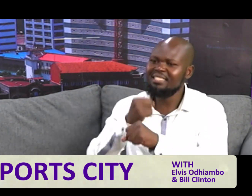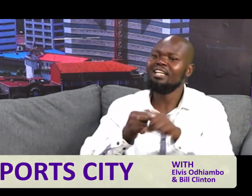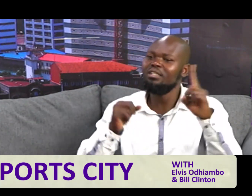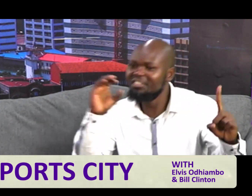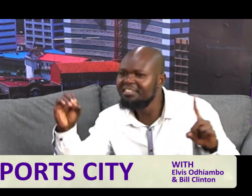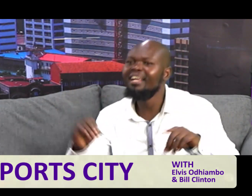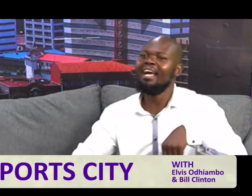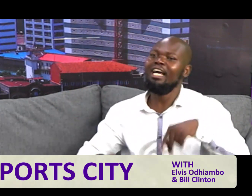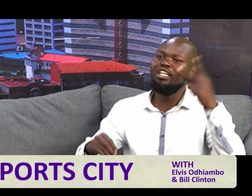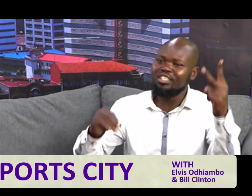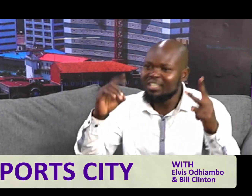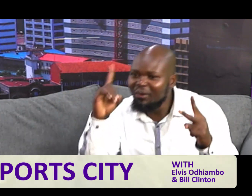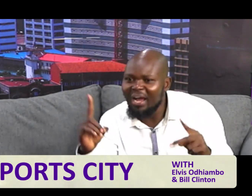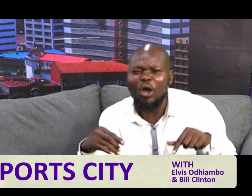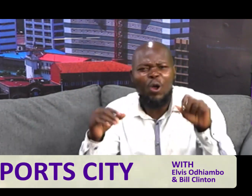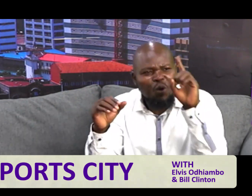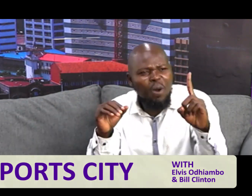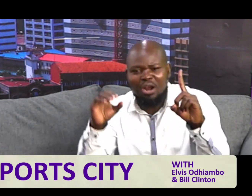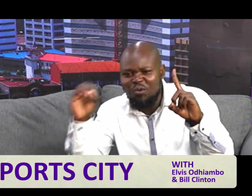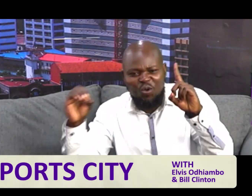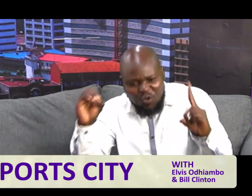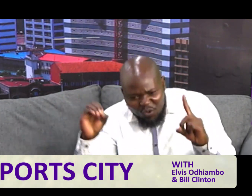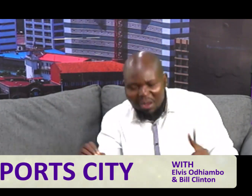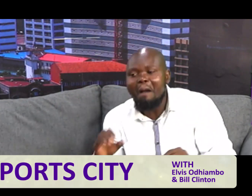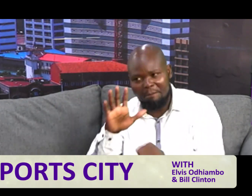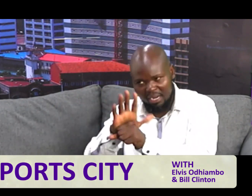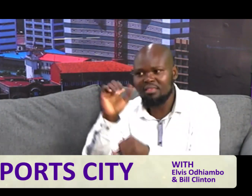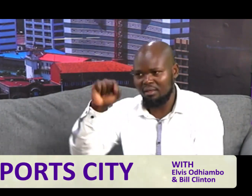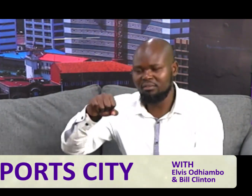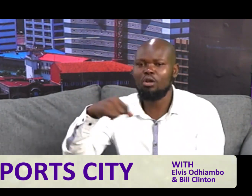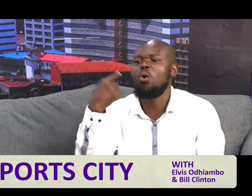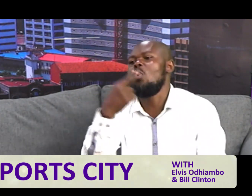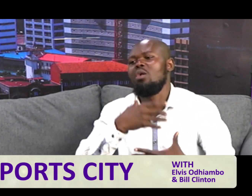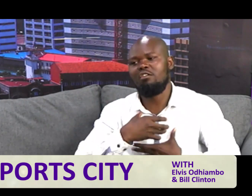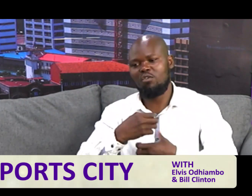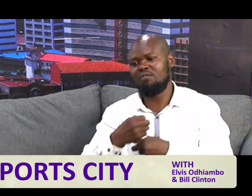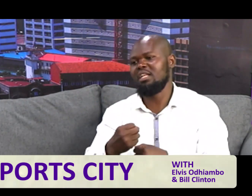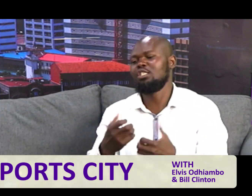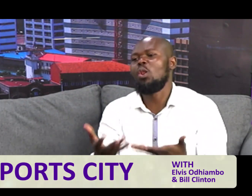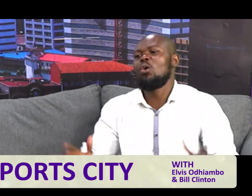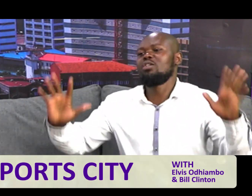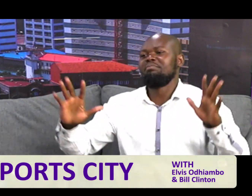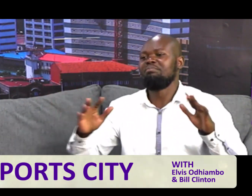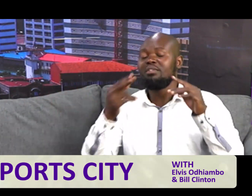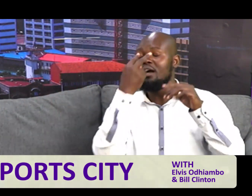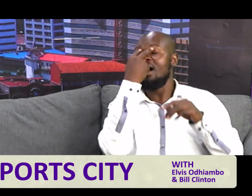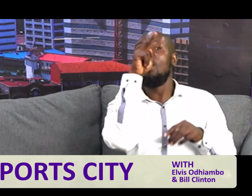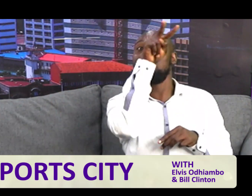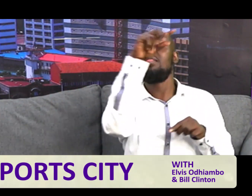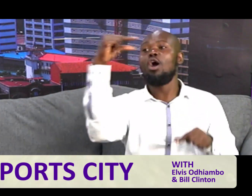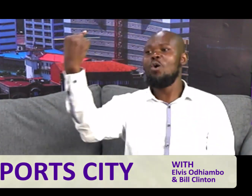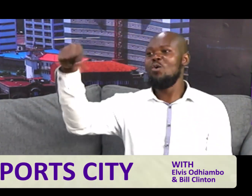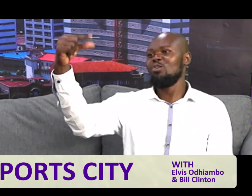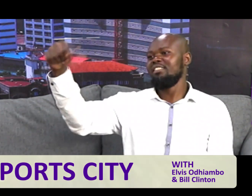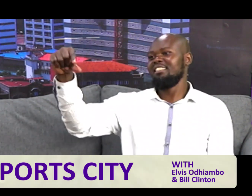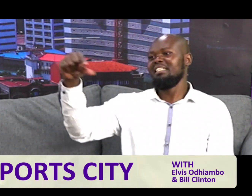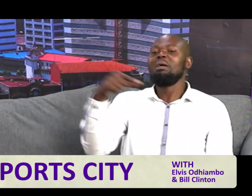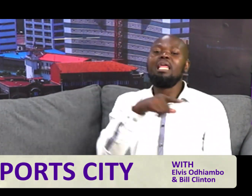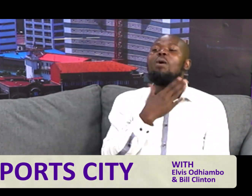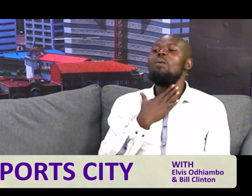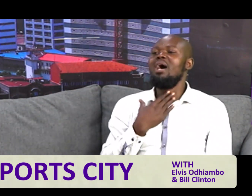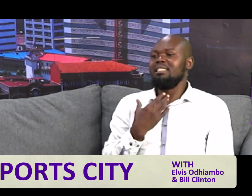that confidence of going to score another one. So most of the time that's why you will find out that they will always get a 1-0.